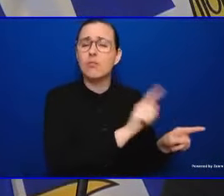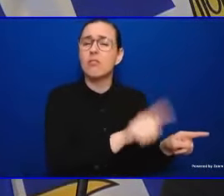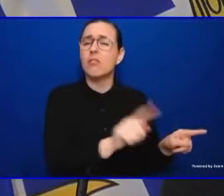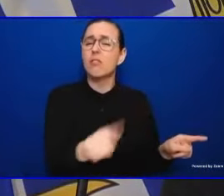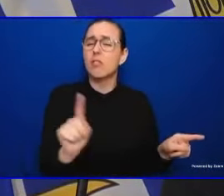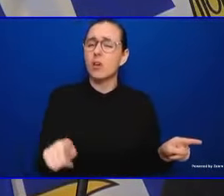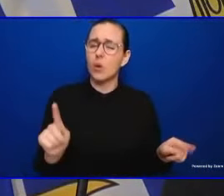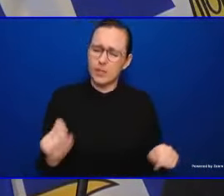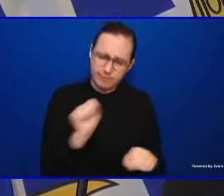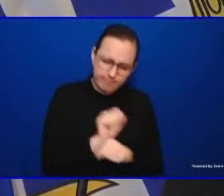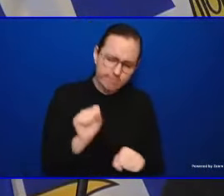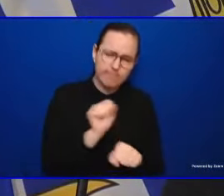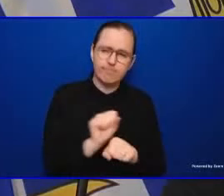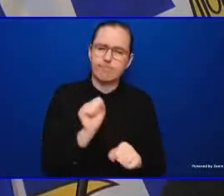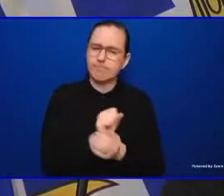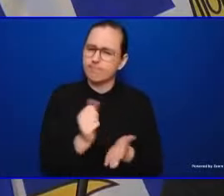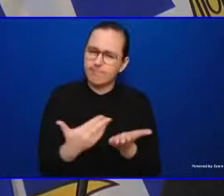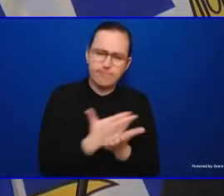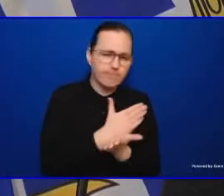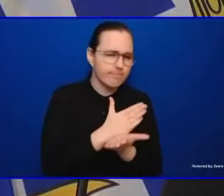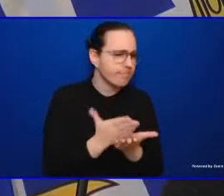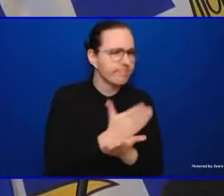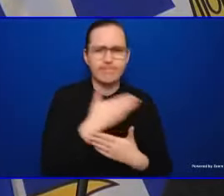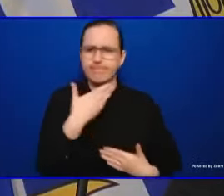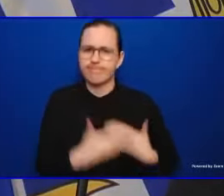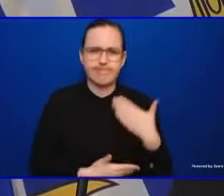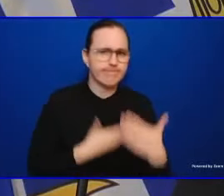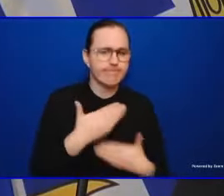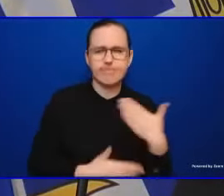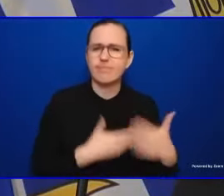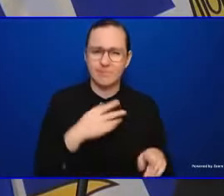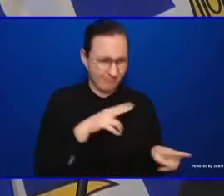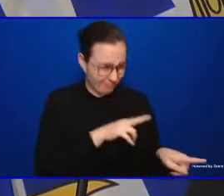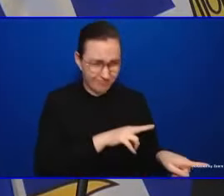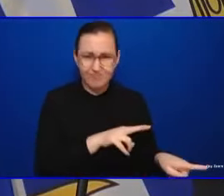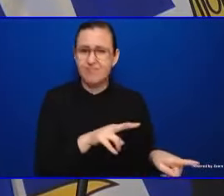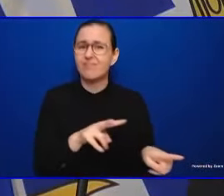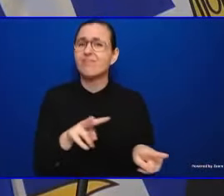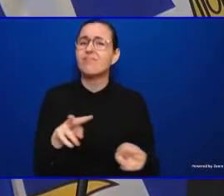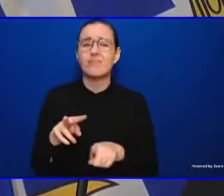be some rocky times in the next few weeks.